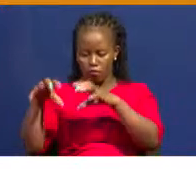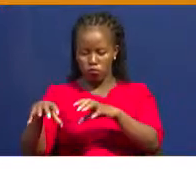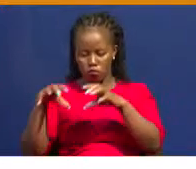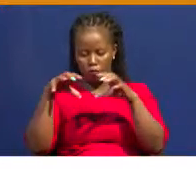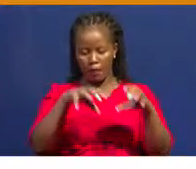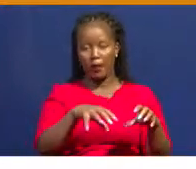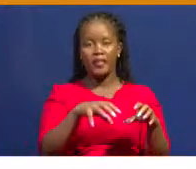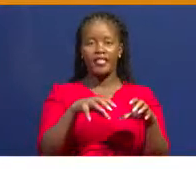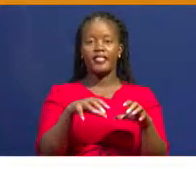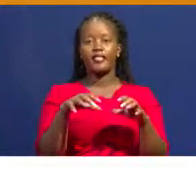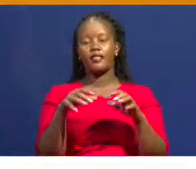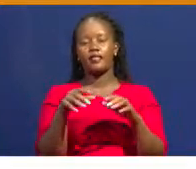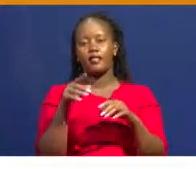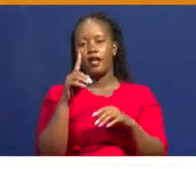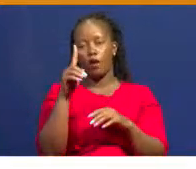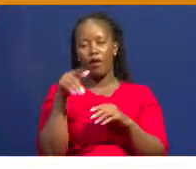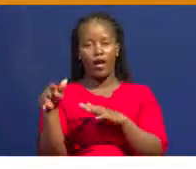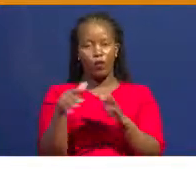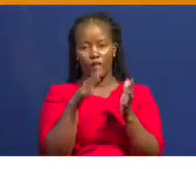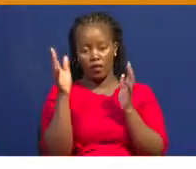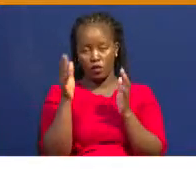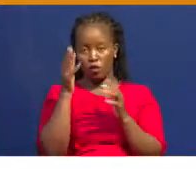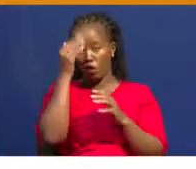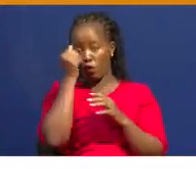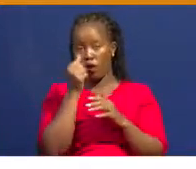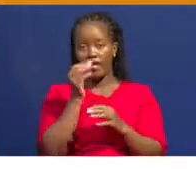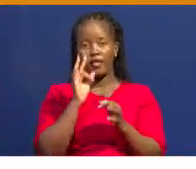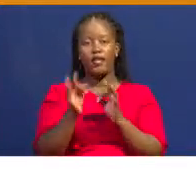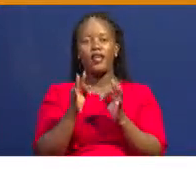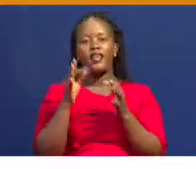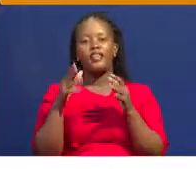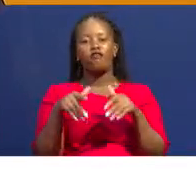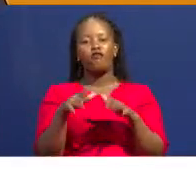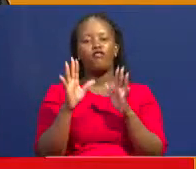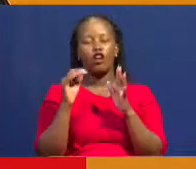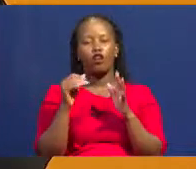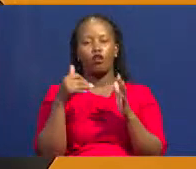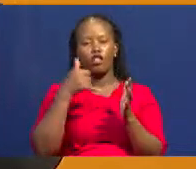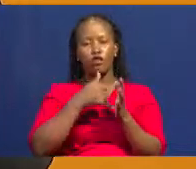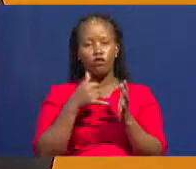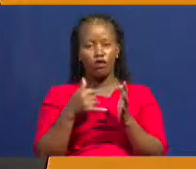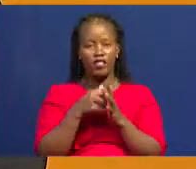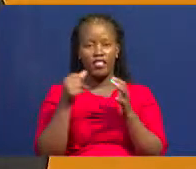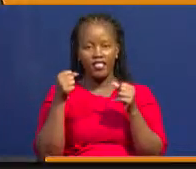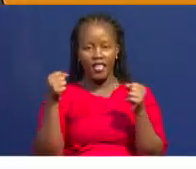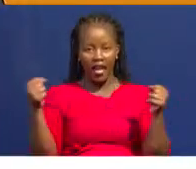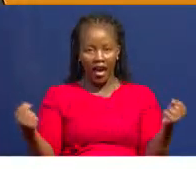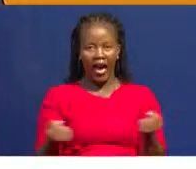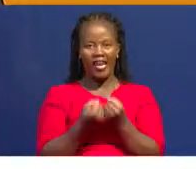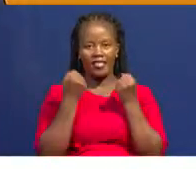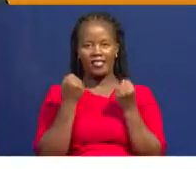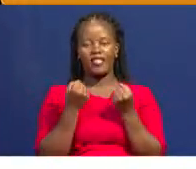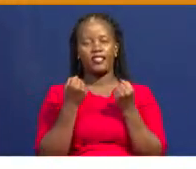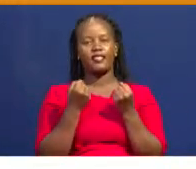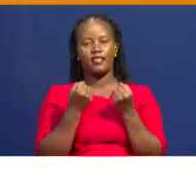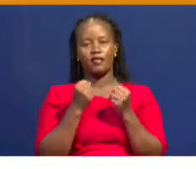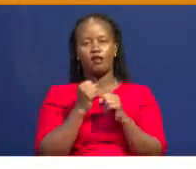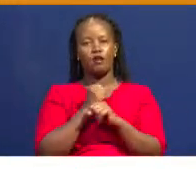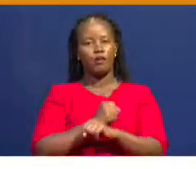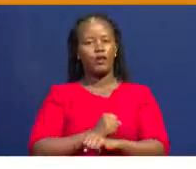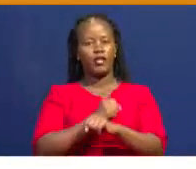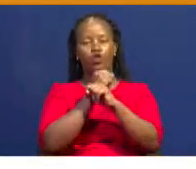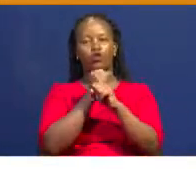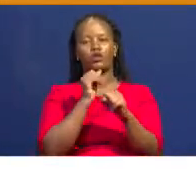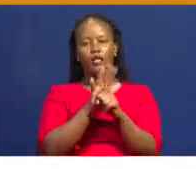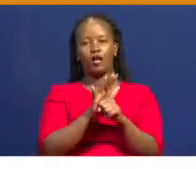so that even if this vehicle is involved in an accident, the degree is mitigated. If the vehicle